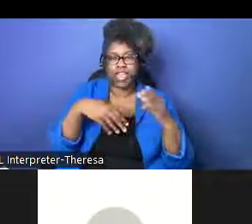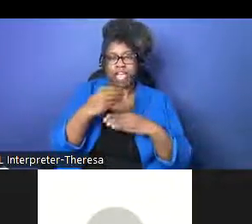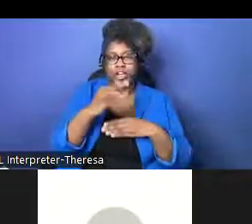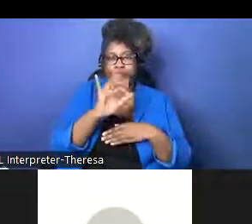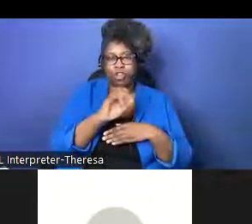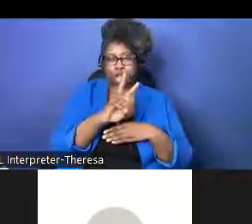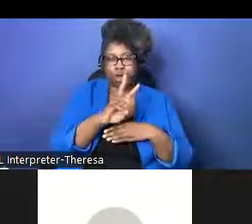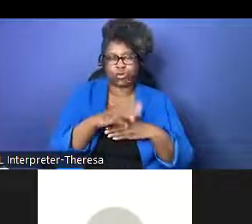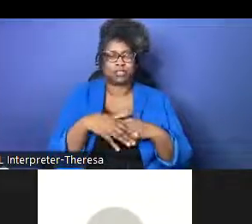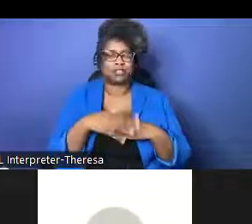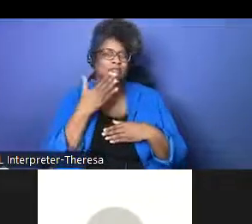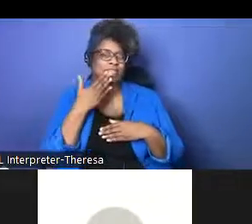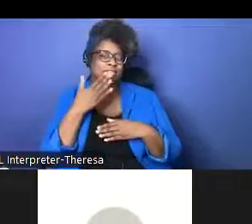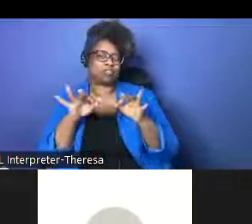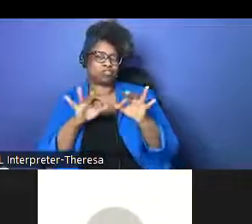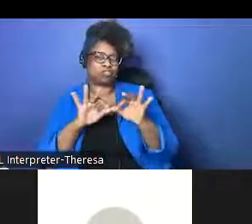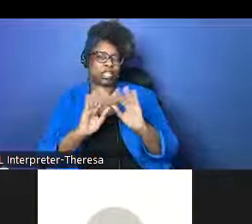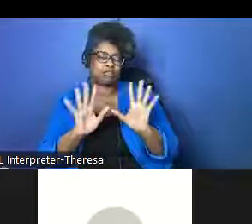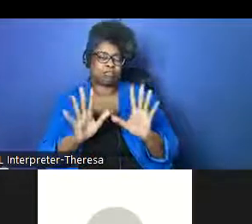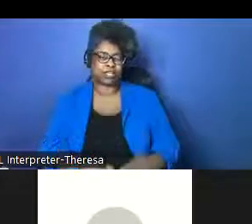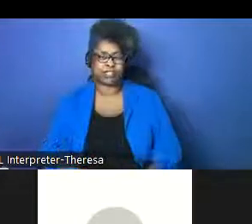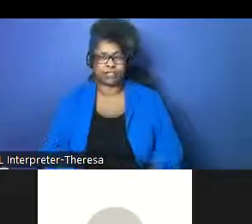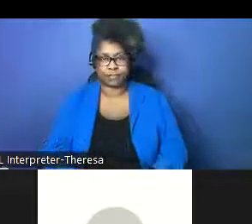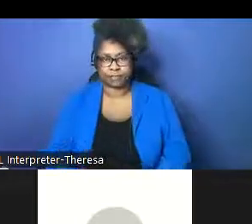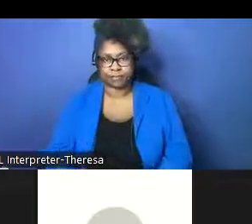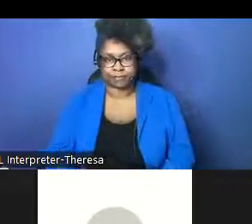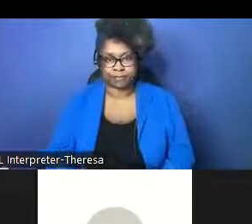Gotcha. Thanks for the clarification.